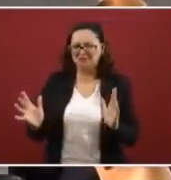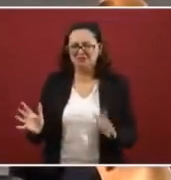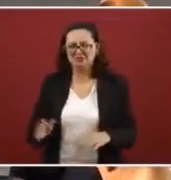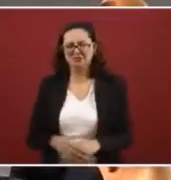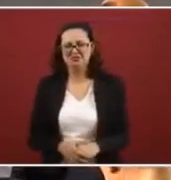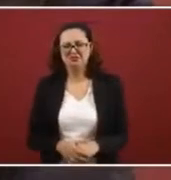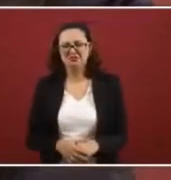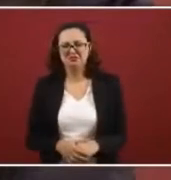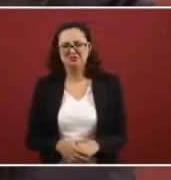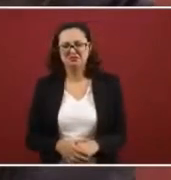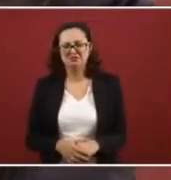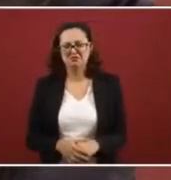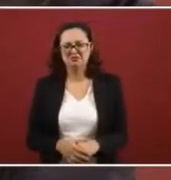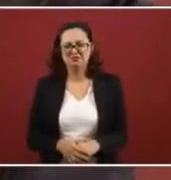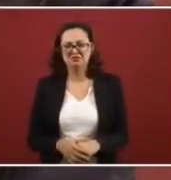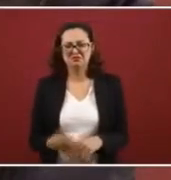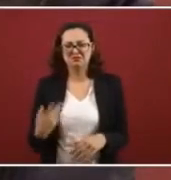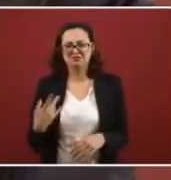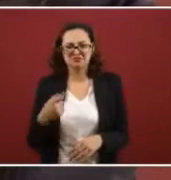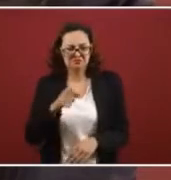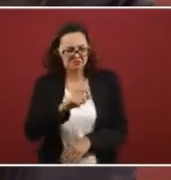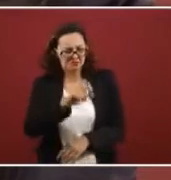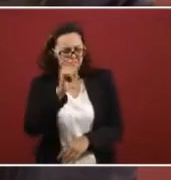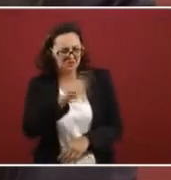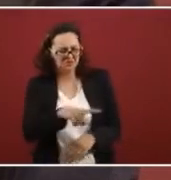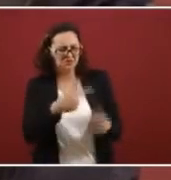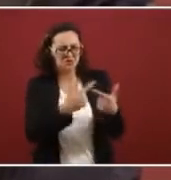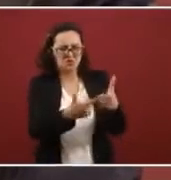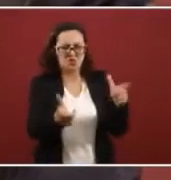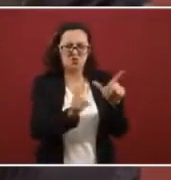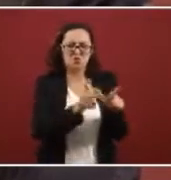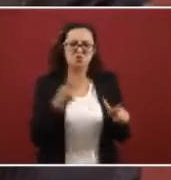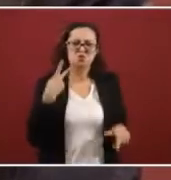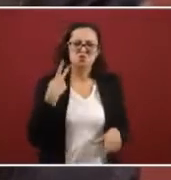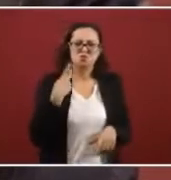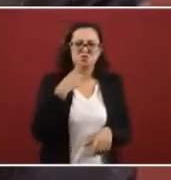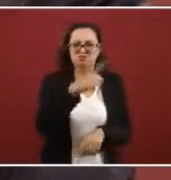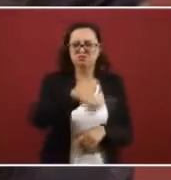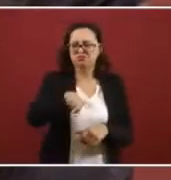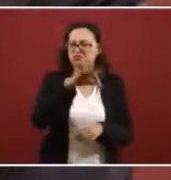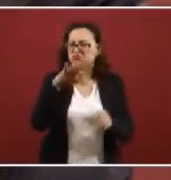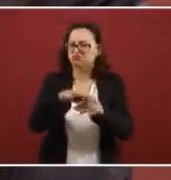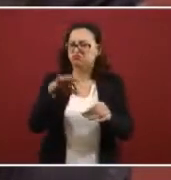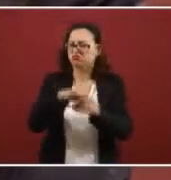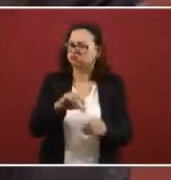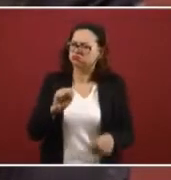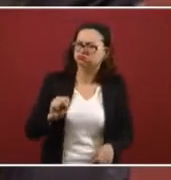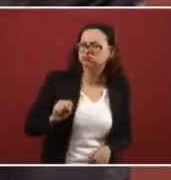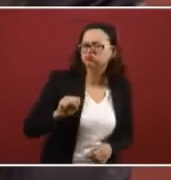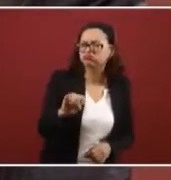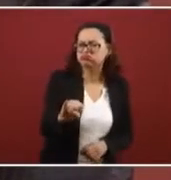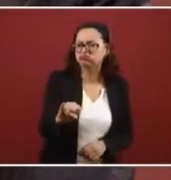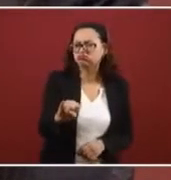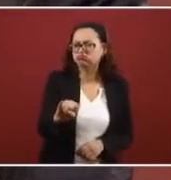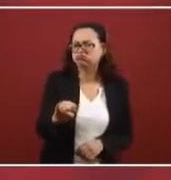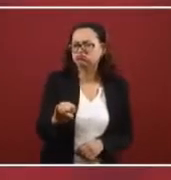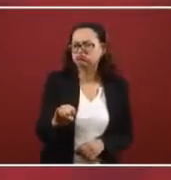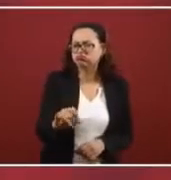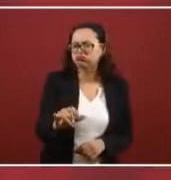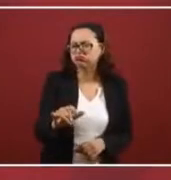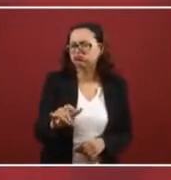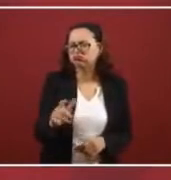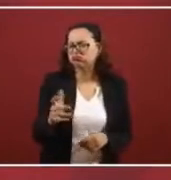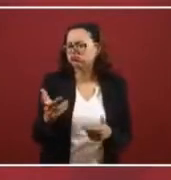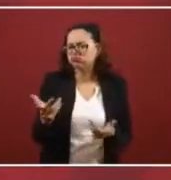nuestros opositores our opposers fueron los que were the ones that approved it. Esta decisión.